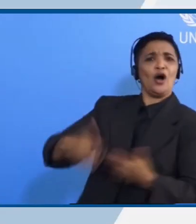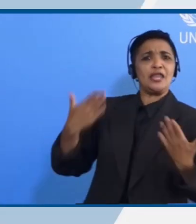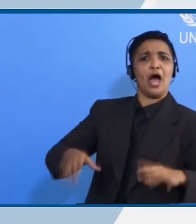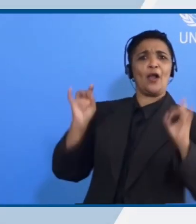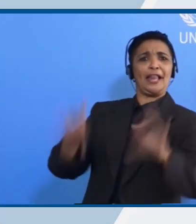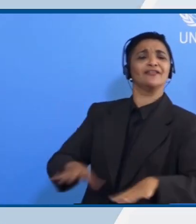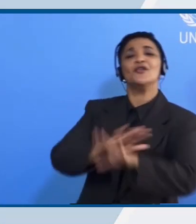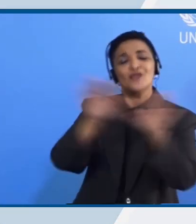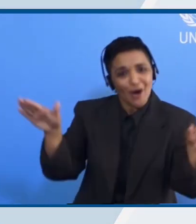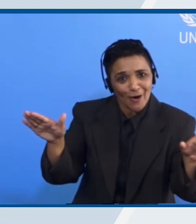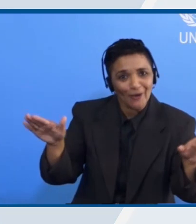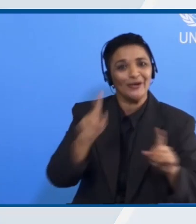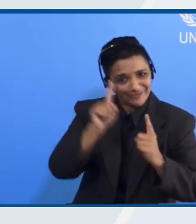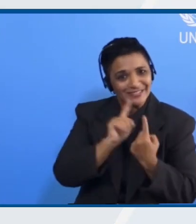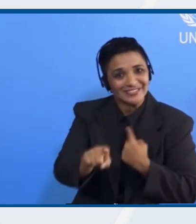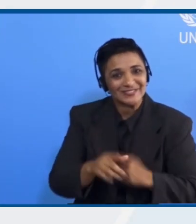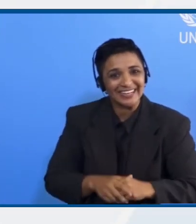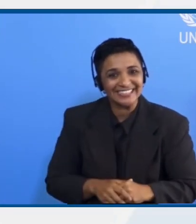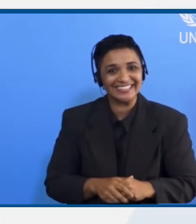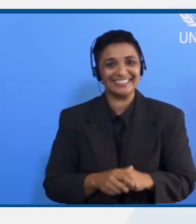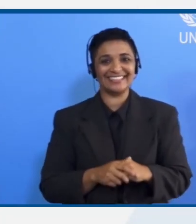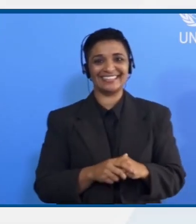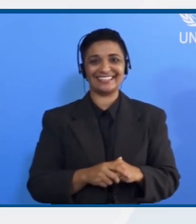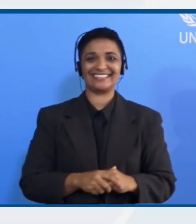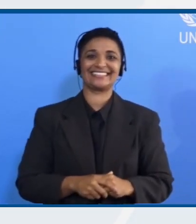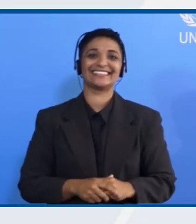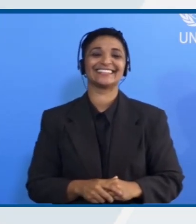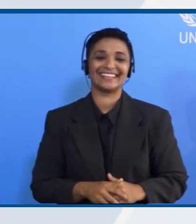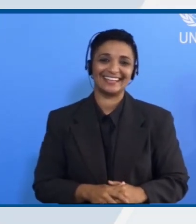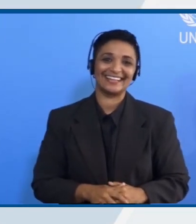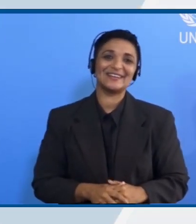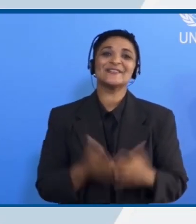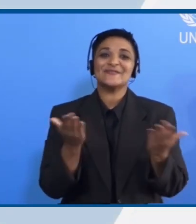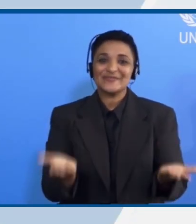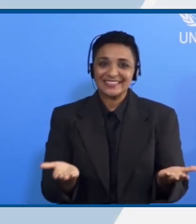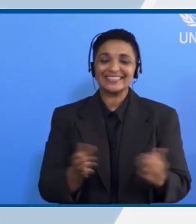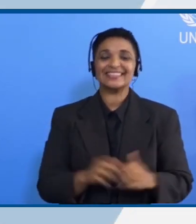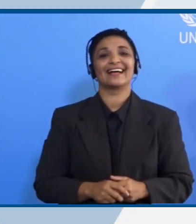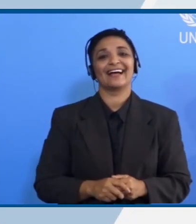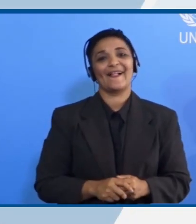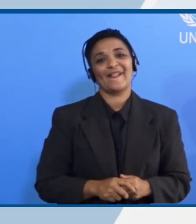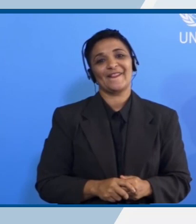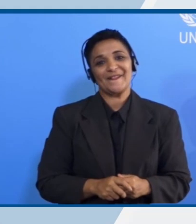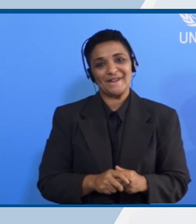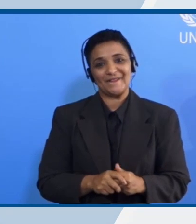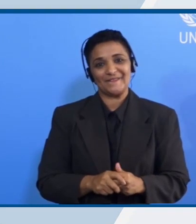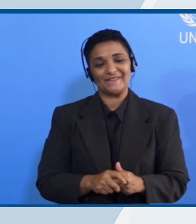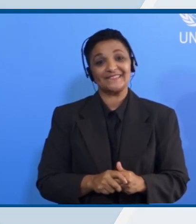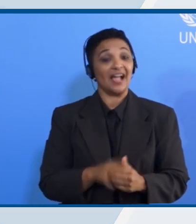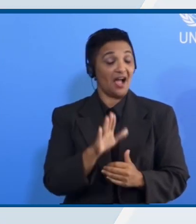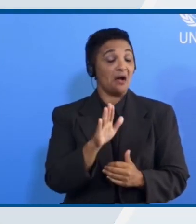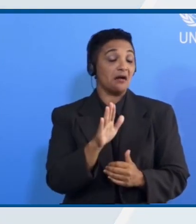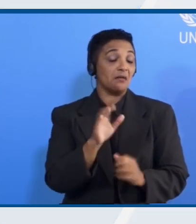We're going to leave everybody now with sure, you. because it takes the whole conference. Sure, but you know, it